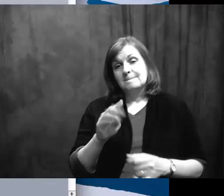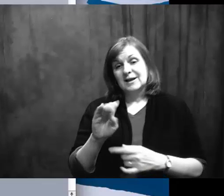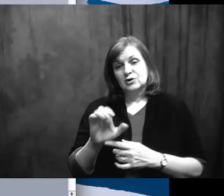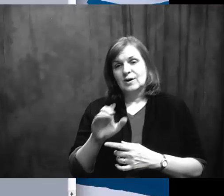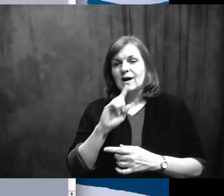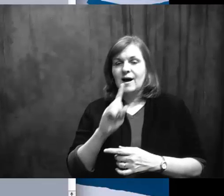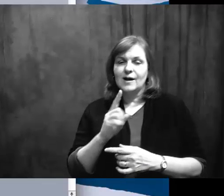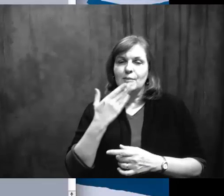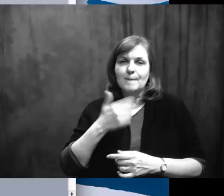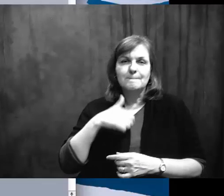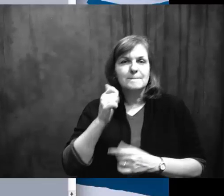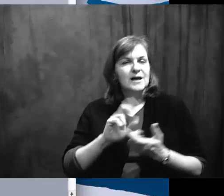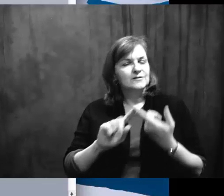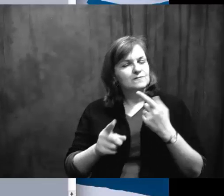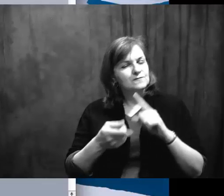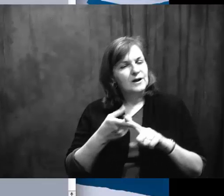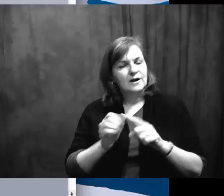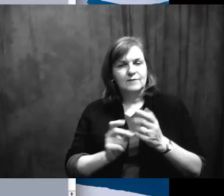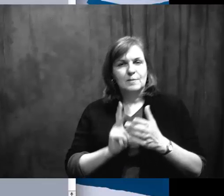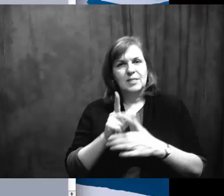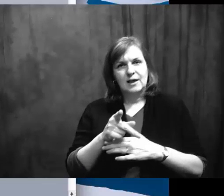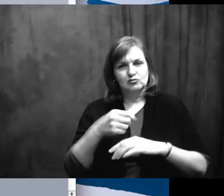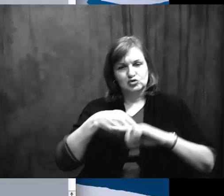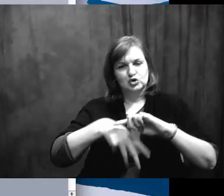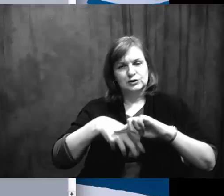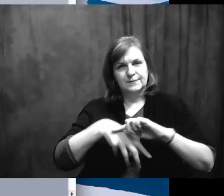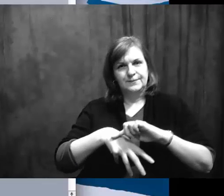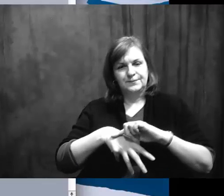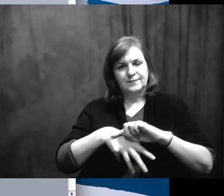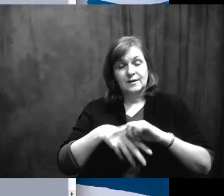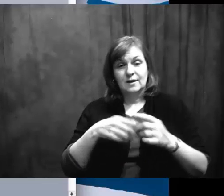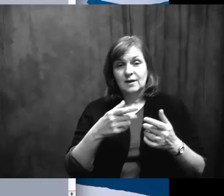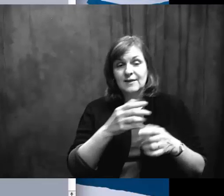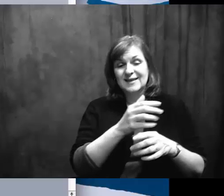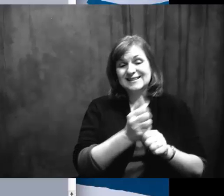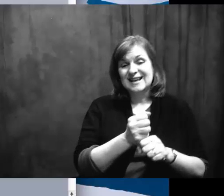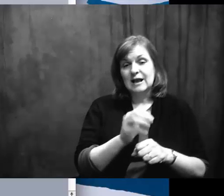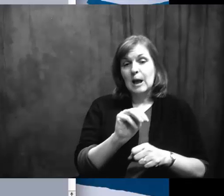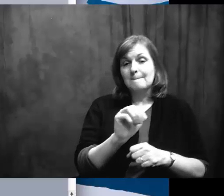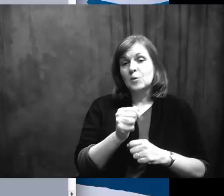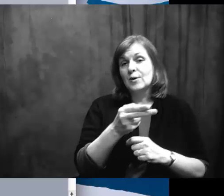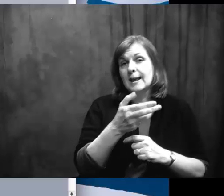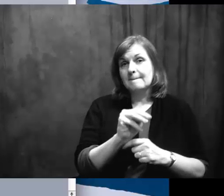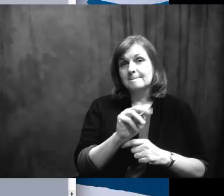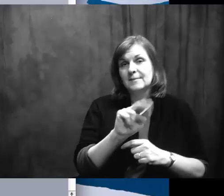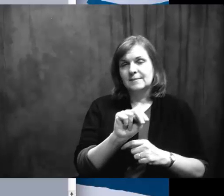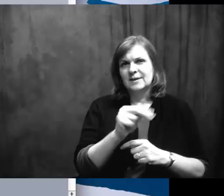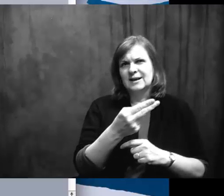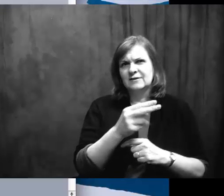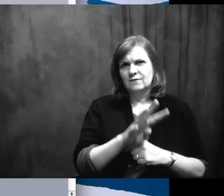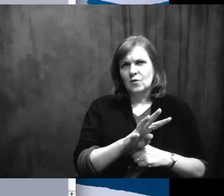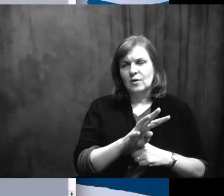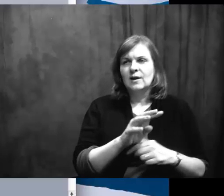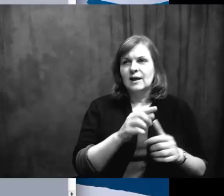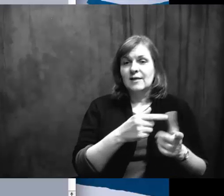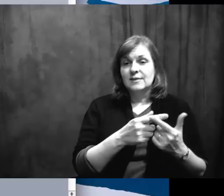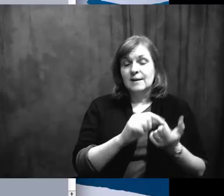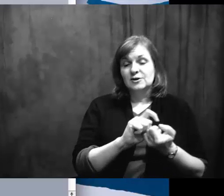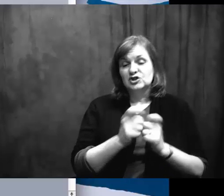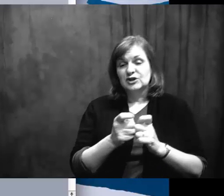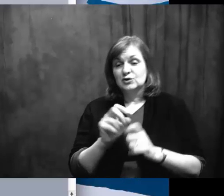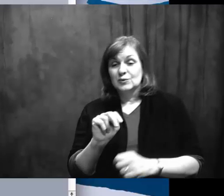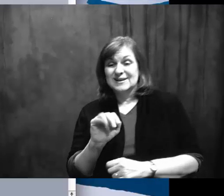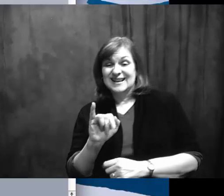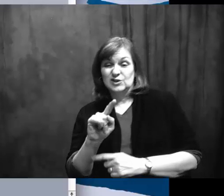a plant root's best friend. So these bacteria are going to take that ammonium and actually convert it into